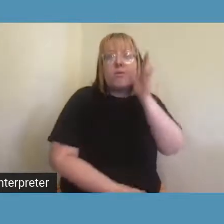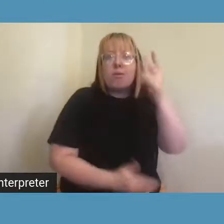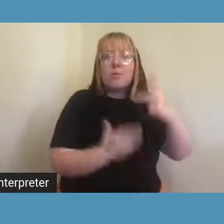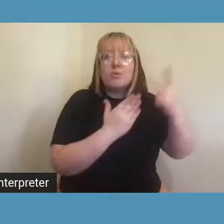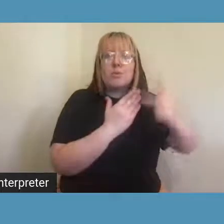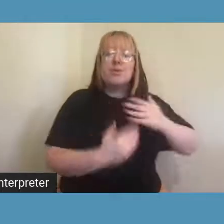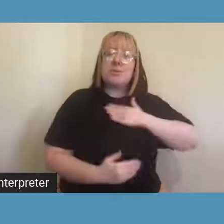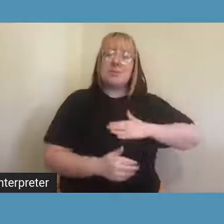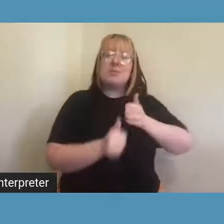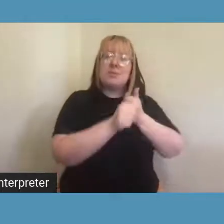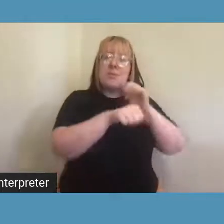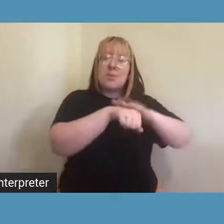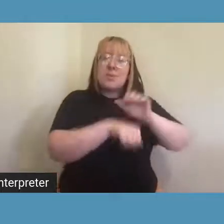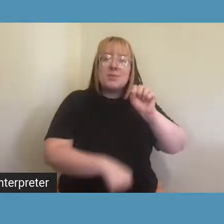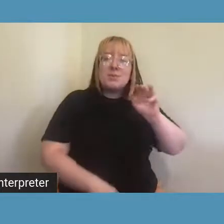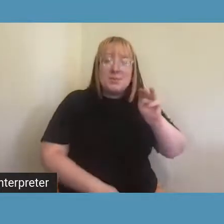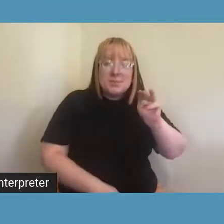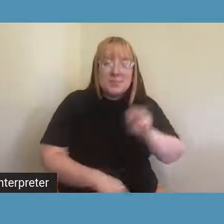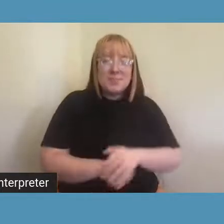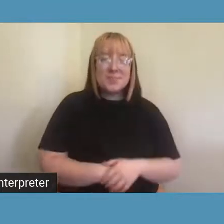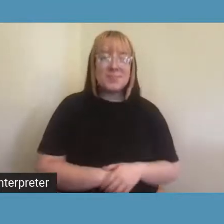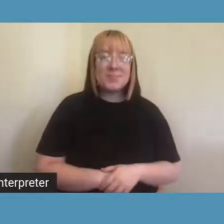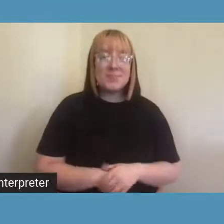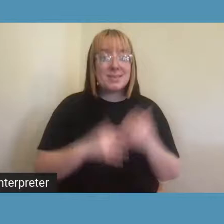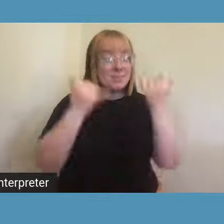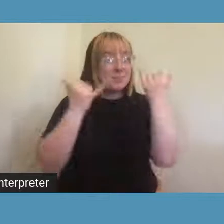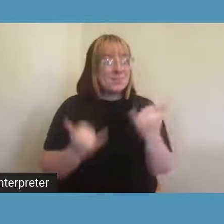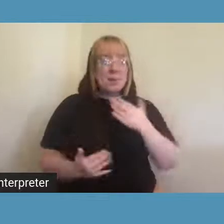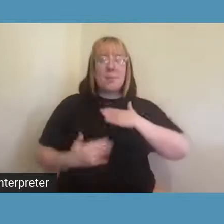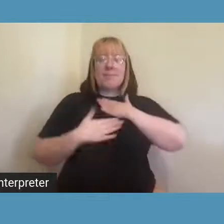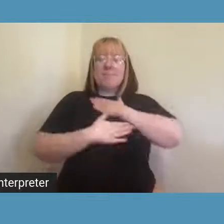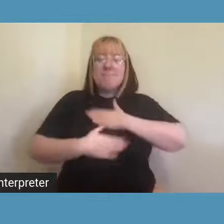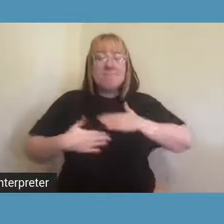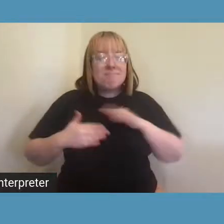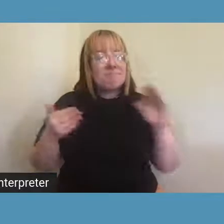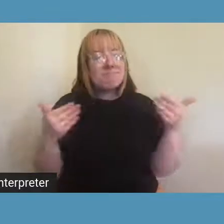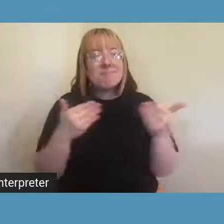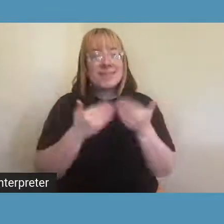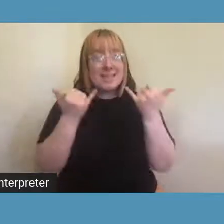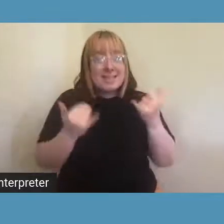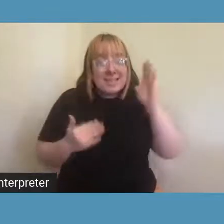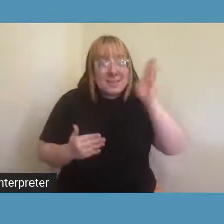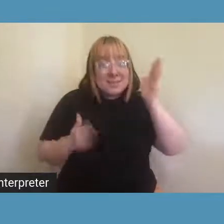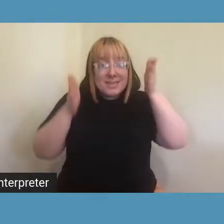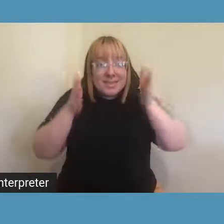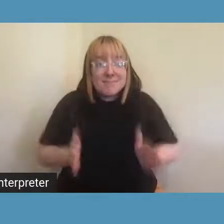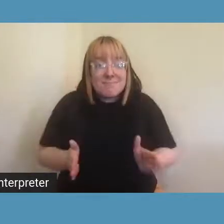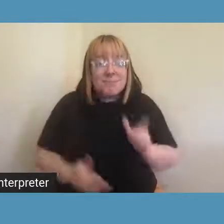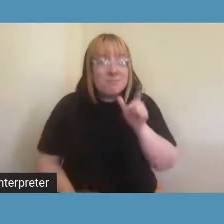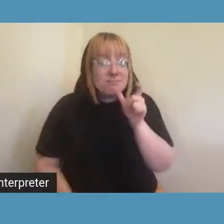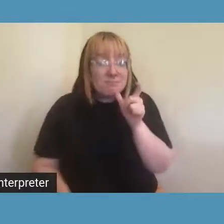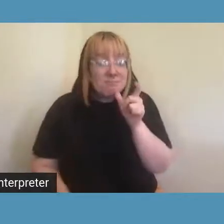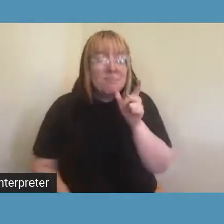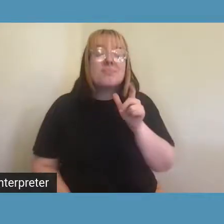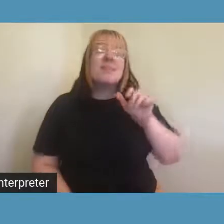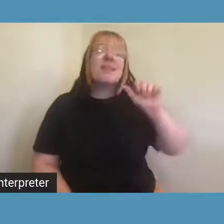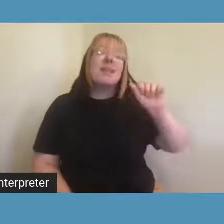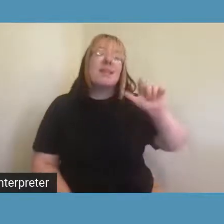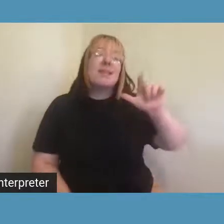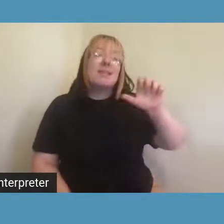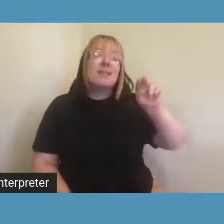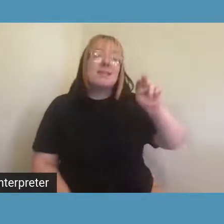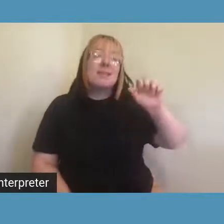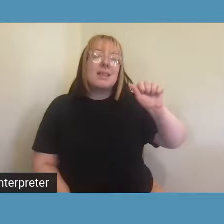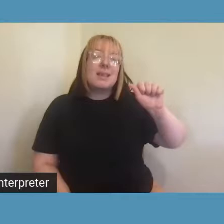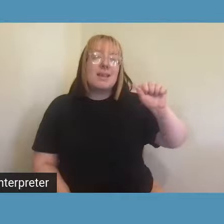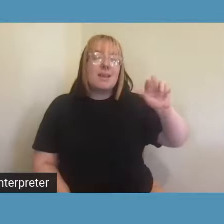follow us on social media. Now it is my pleasure to introduce today's presenter, Elena Valentine, the